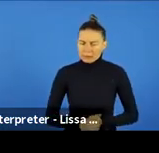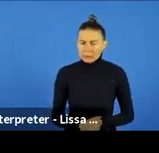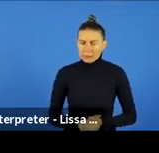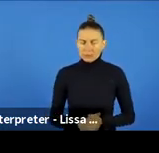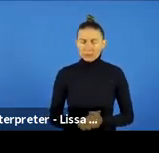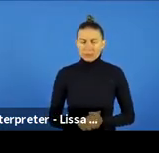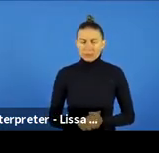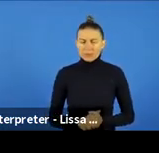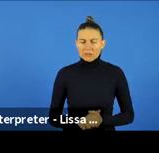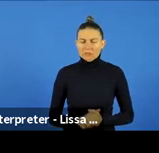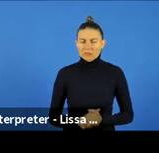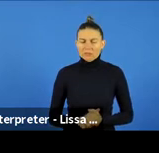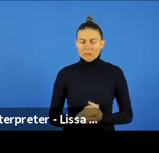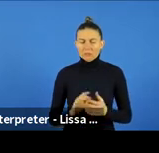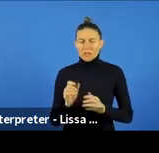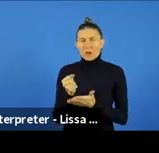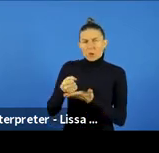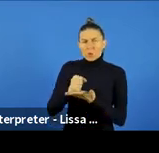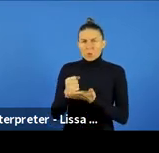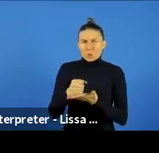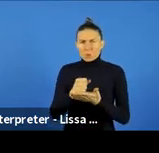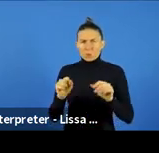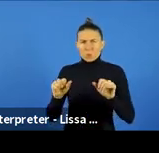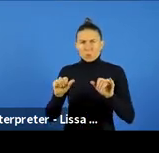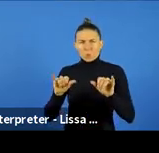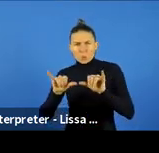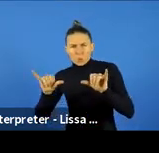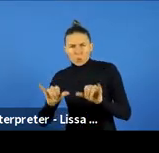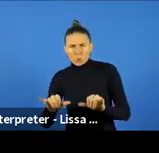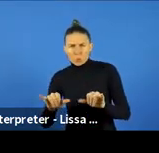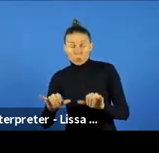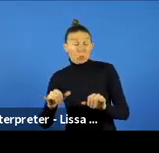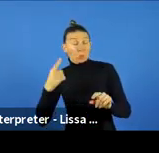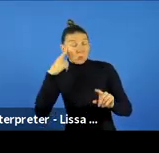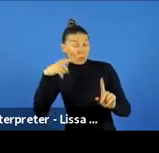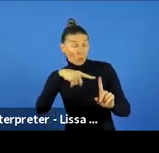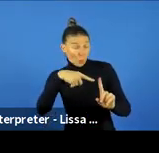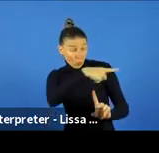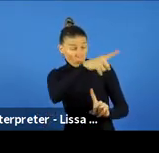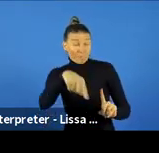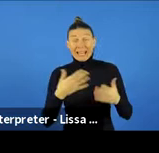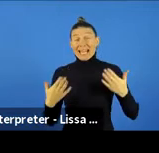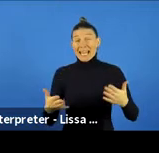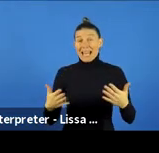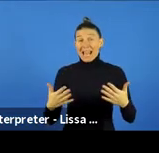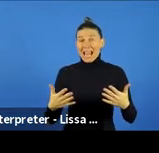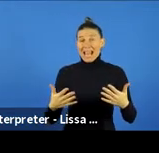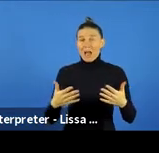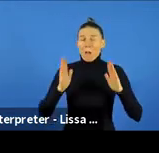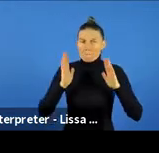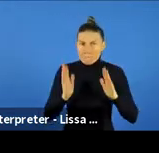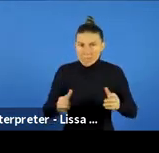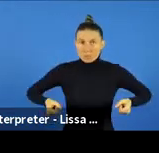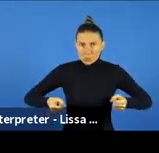These special control systems right now that are available for people just like Dirk are all mechanical. So they have to be built on top of